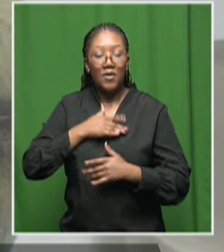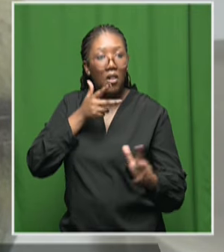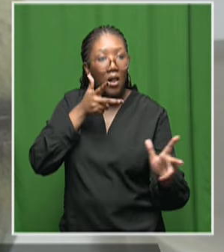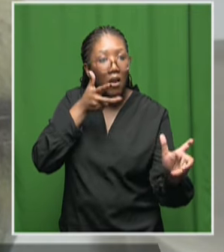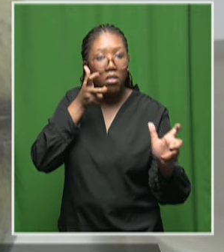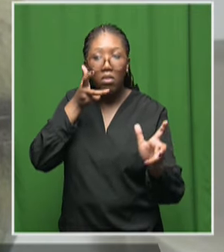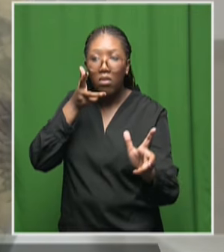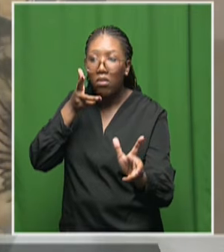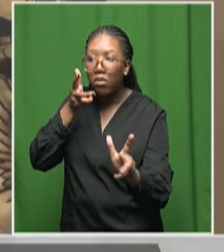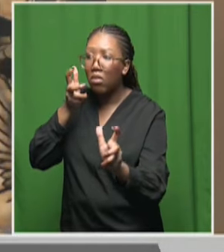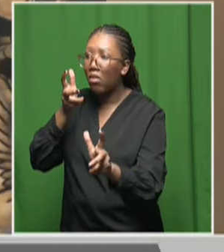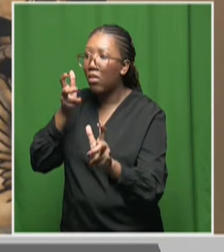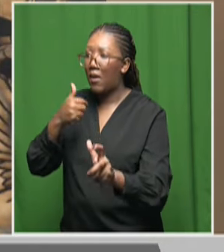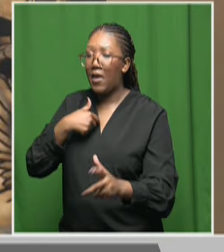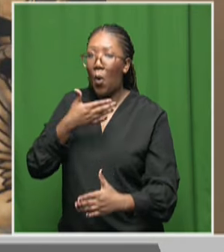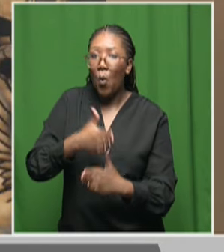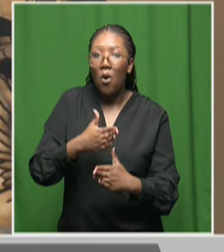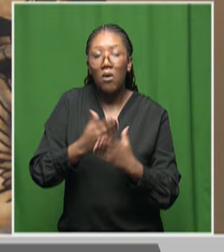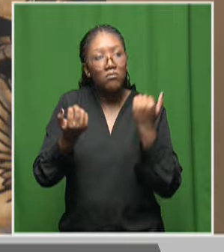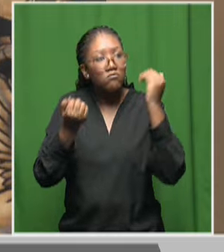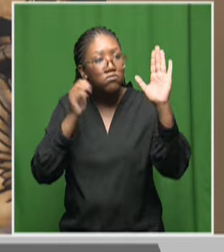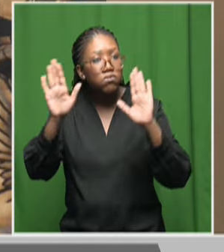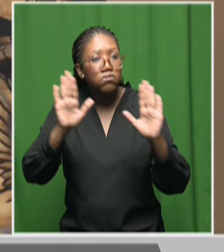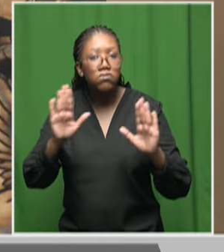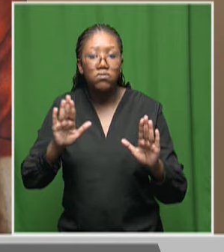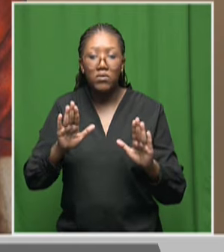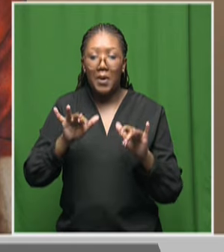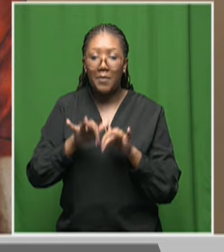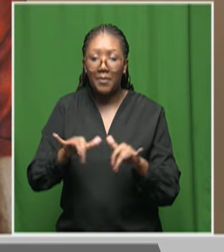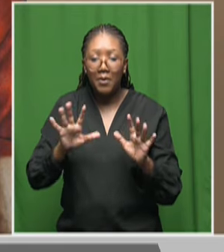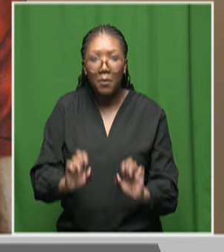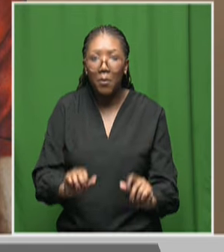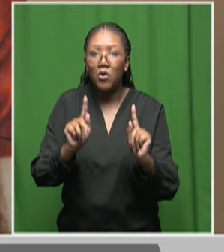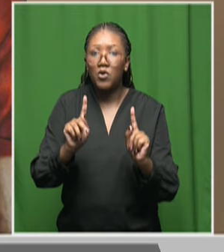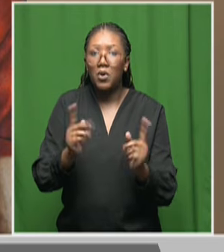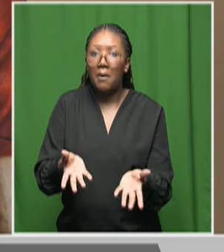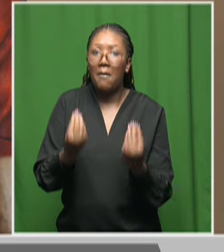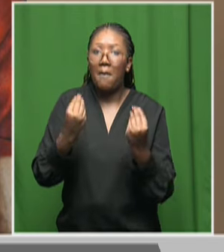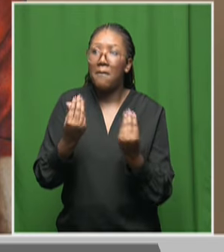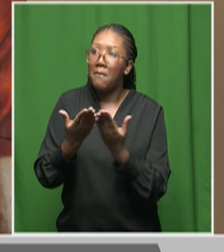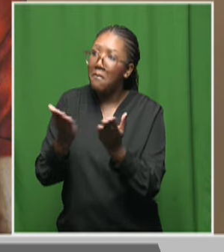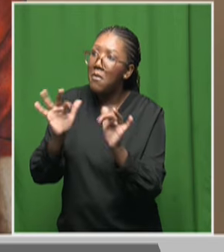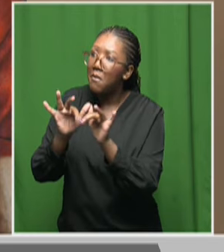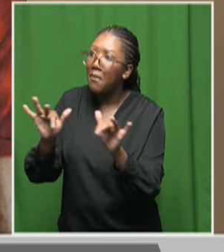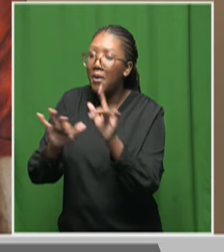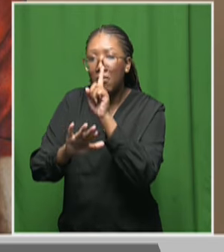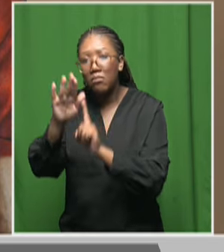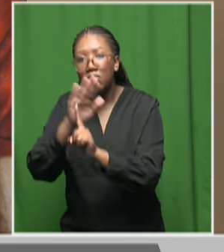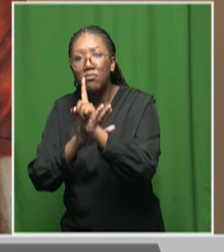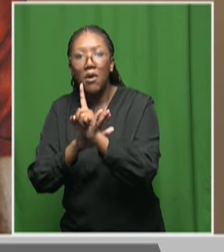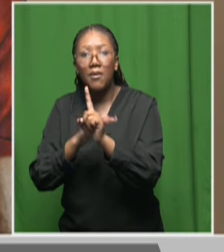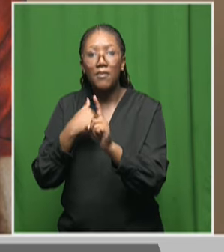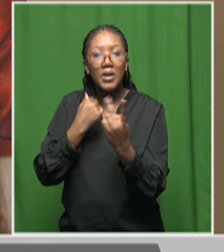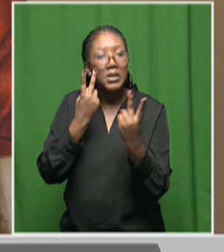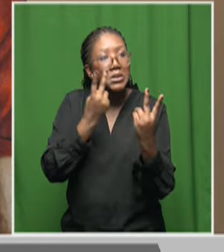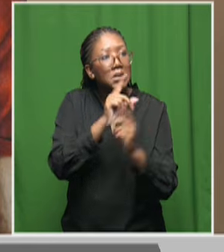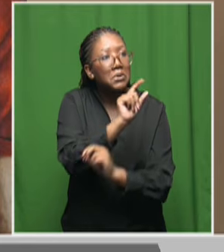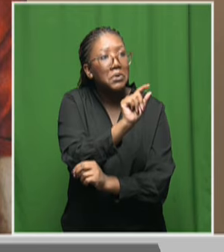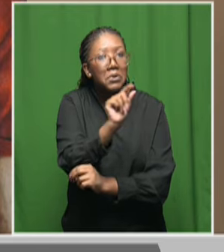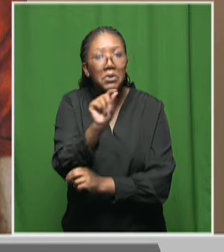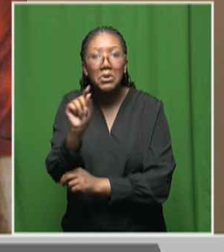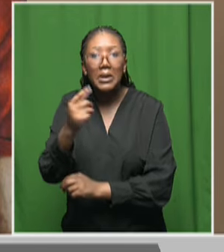works. So artists would get more exposure, getting more people into galleries so they can experience this